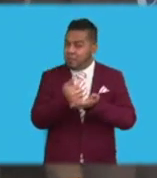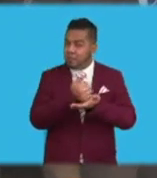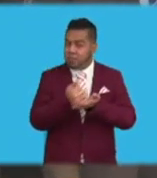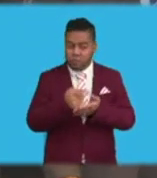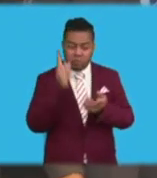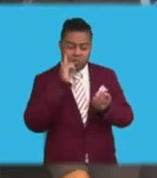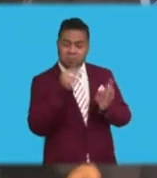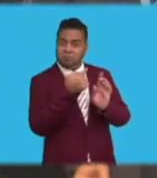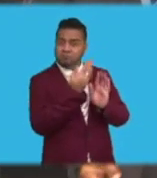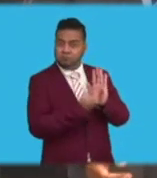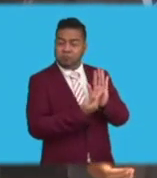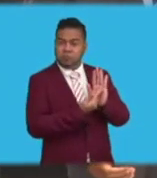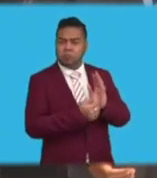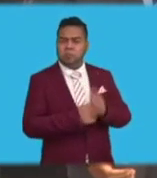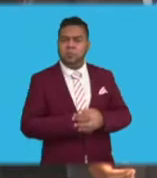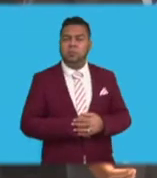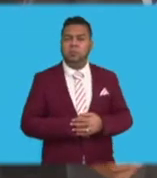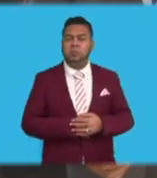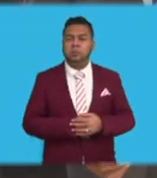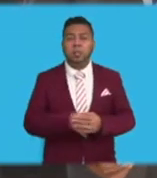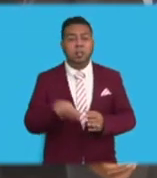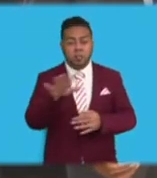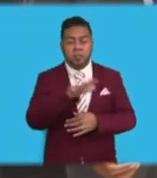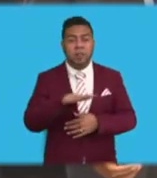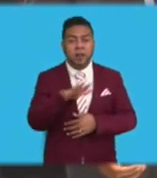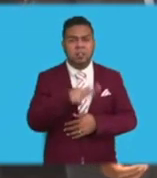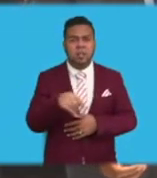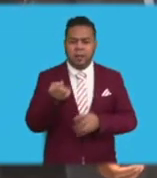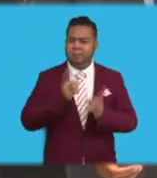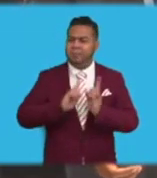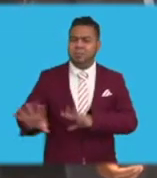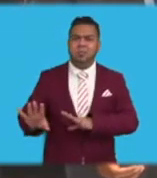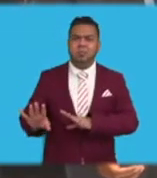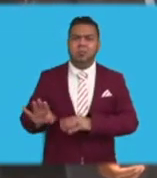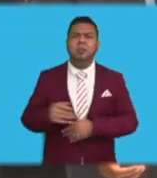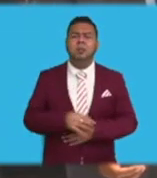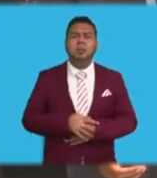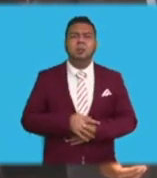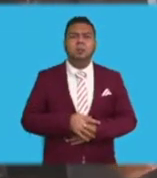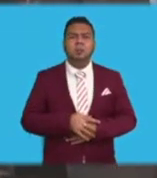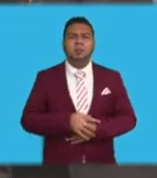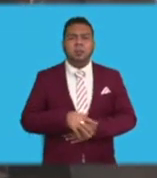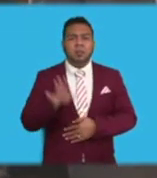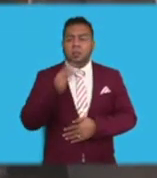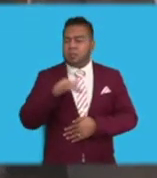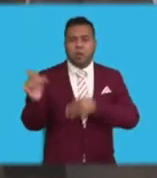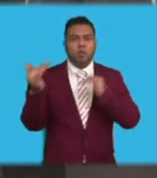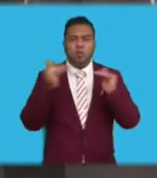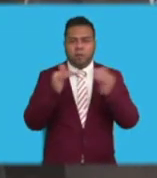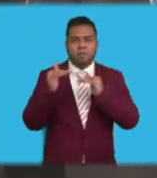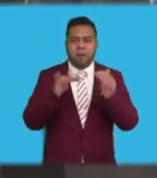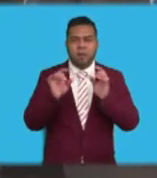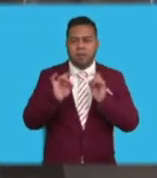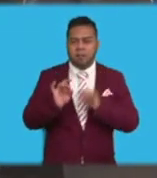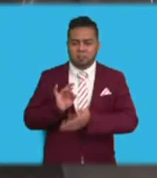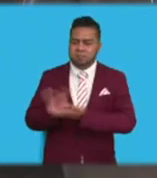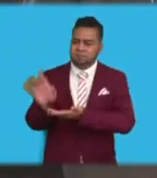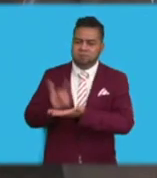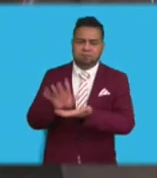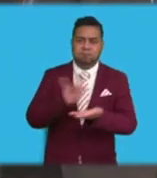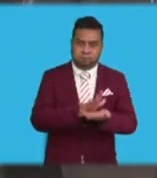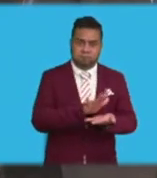me, that in terms of areas like dismissal, the unfair dismissal of the cases that